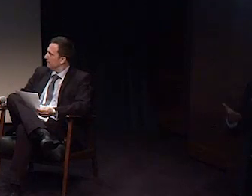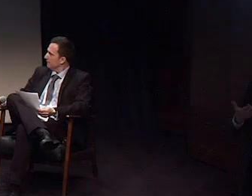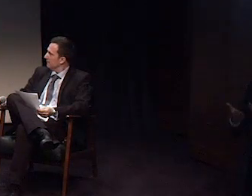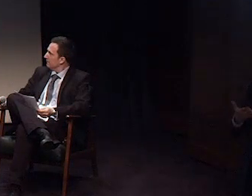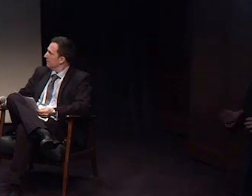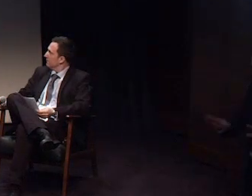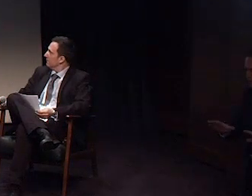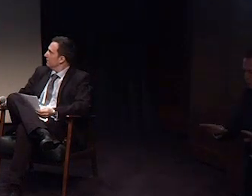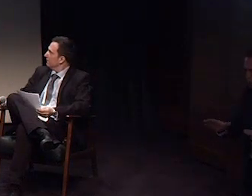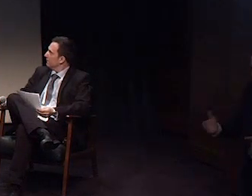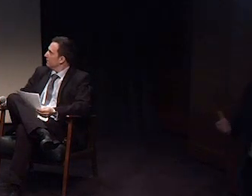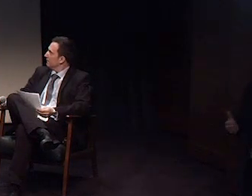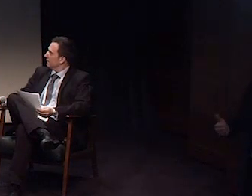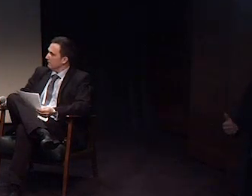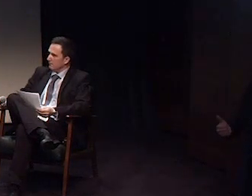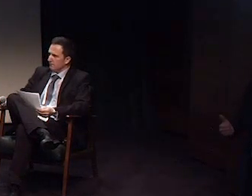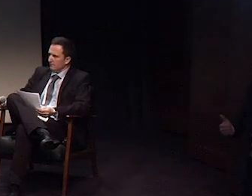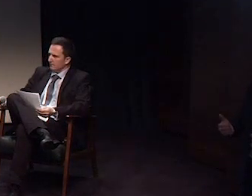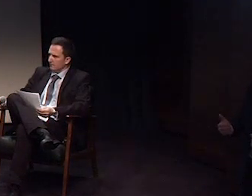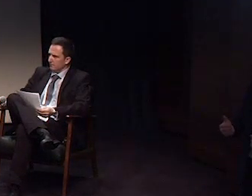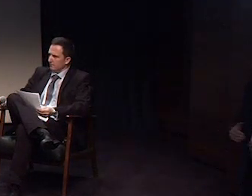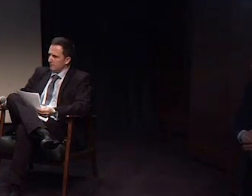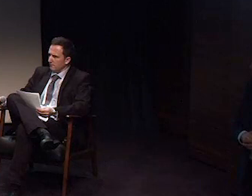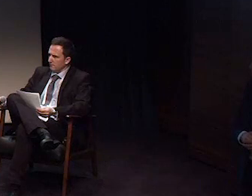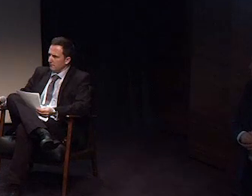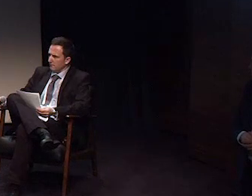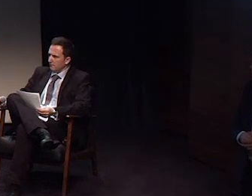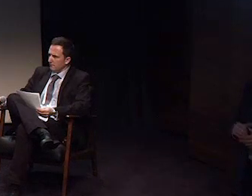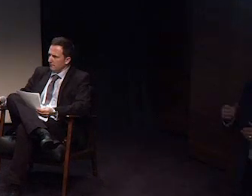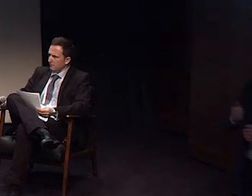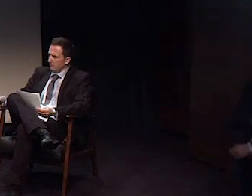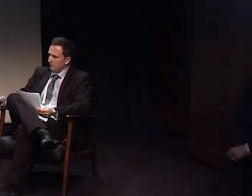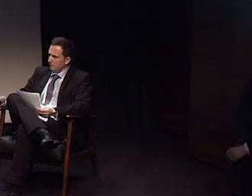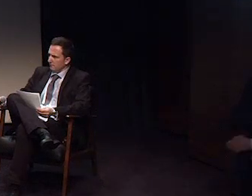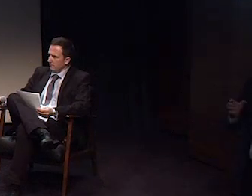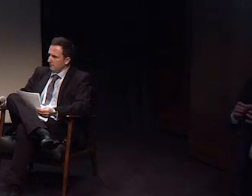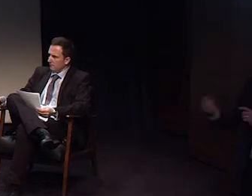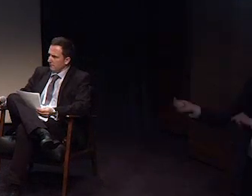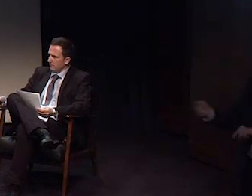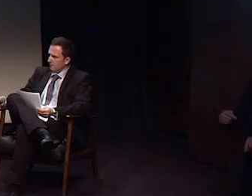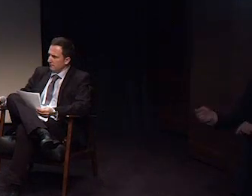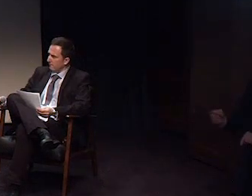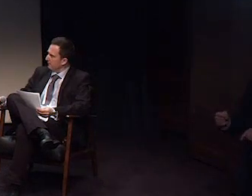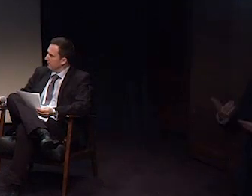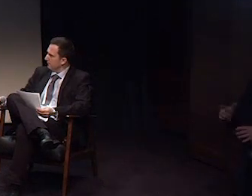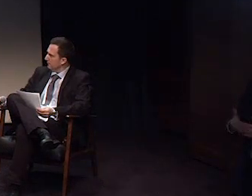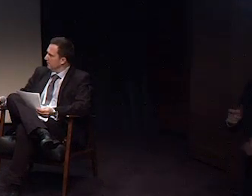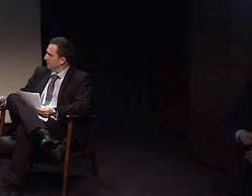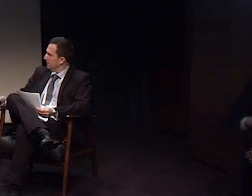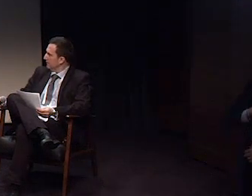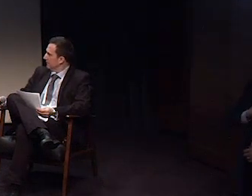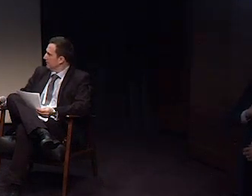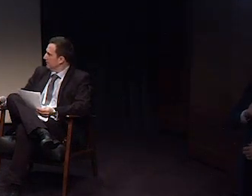also remembered to remain a relay for the paramedic teams, and we saw a persistence of a sense